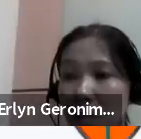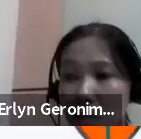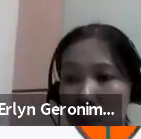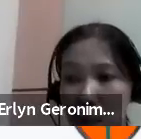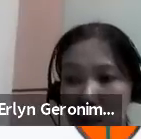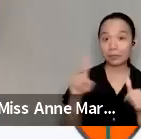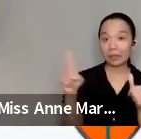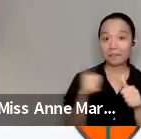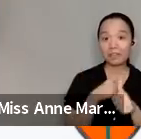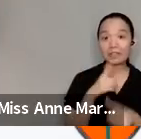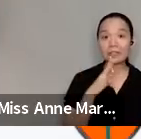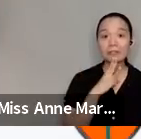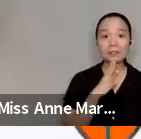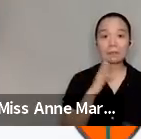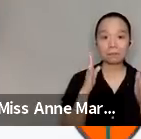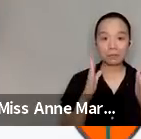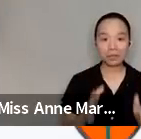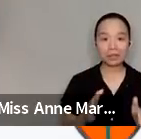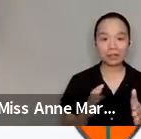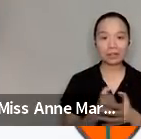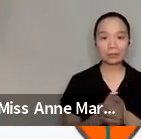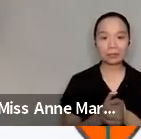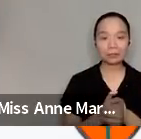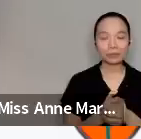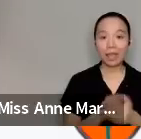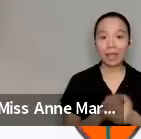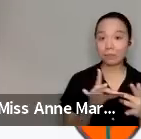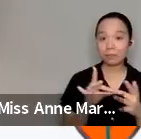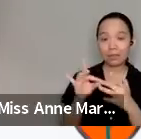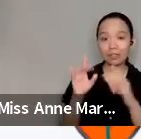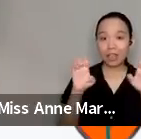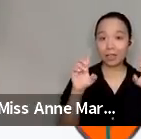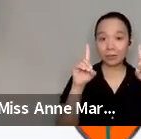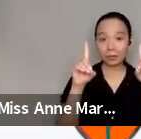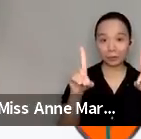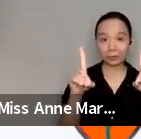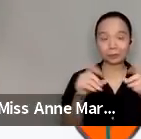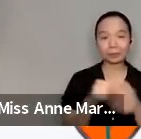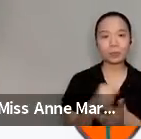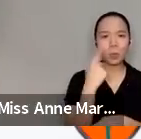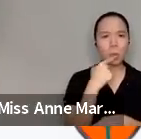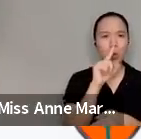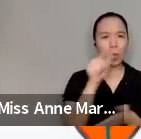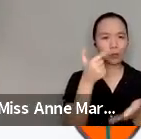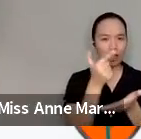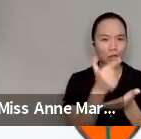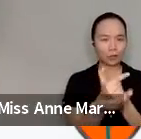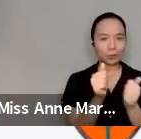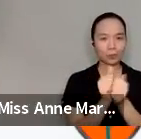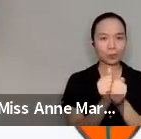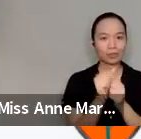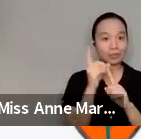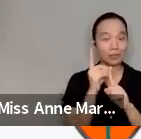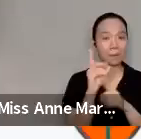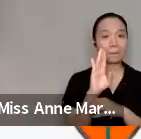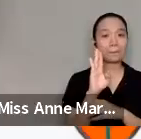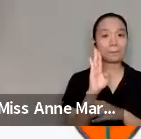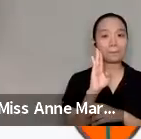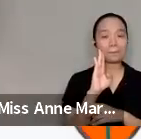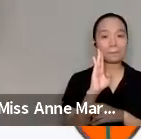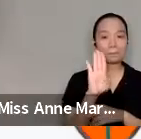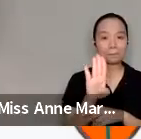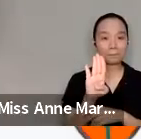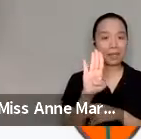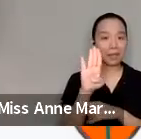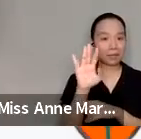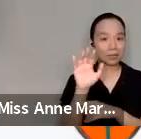Our first speaker is a special educator itinerant who graduated with a degree Bachelor of